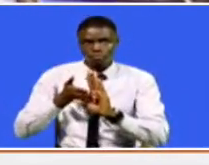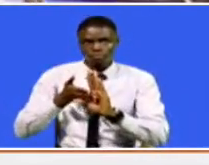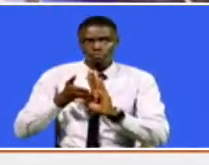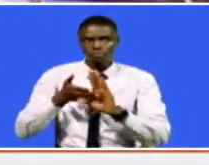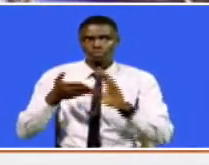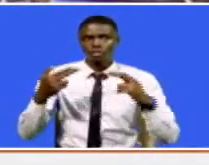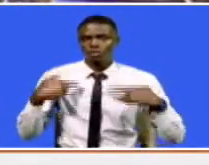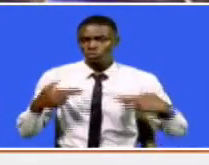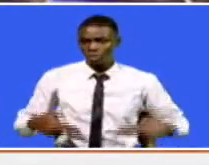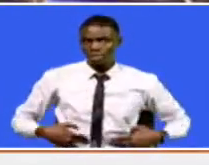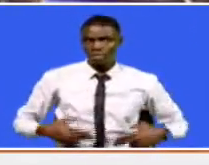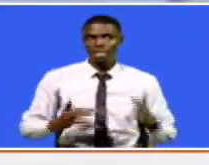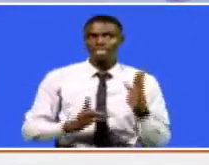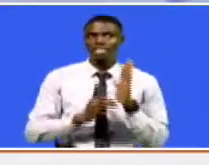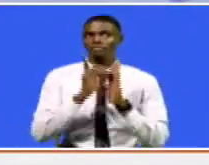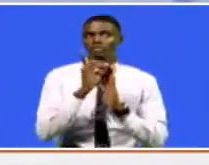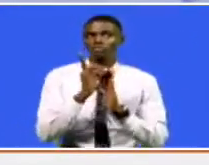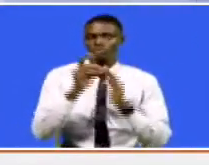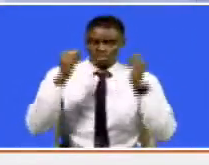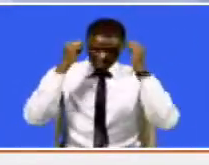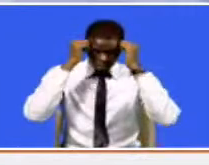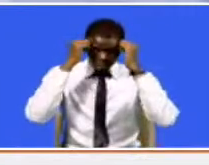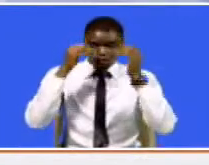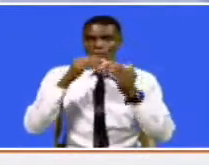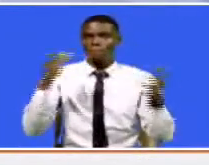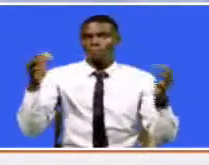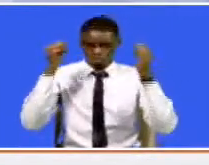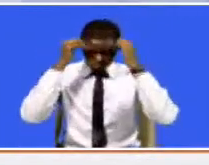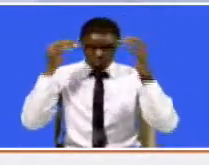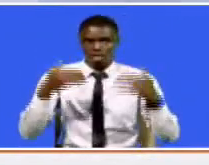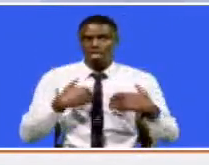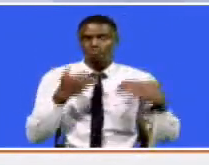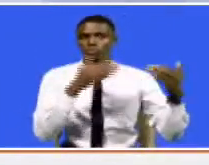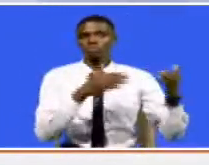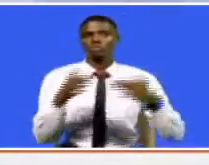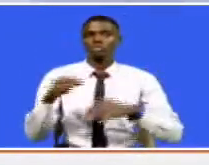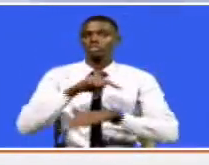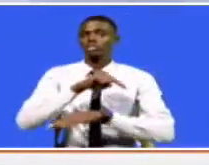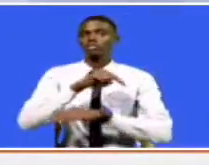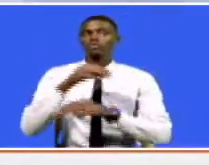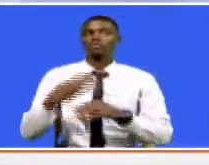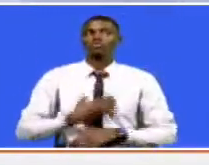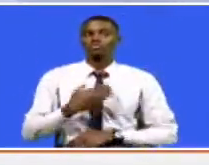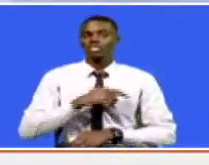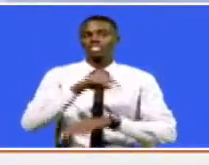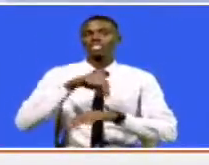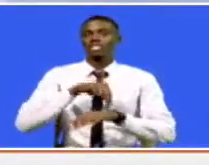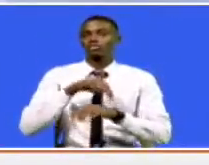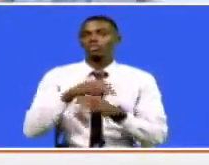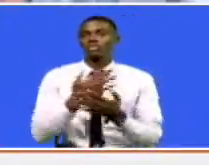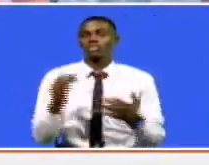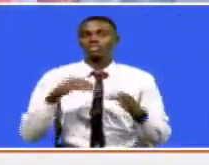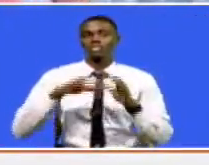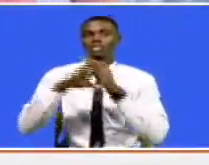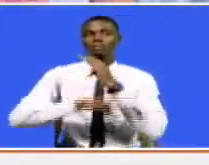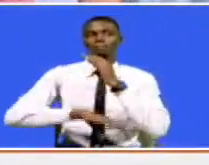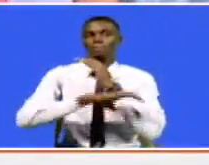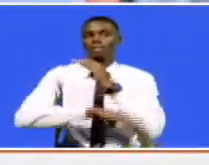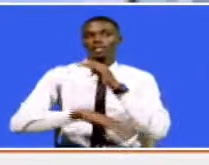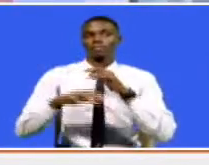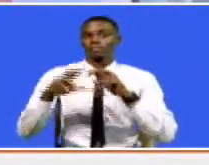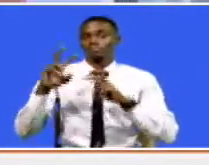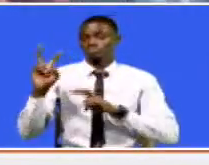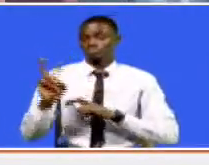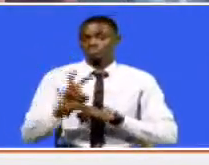human and family development, and women's studies. Most of the students had a chance to visit national parks in the country and explore Mombasa City, boosting the